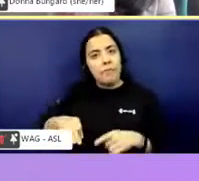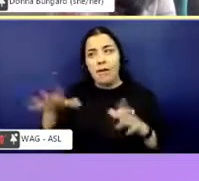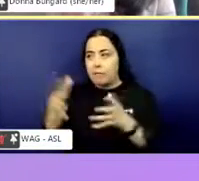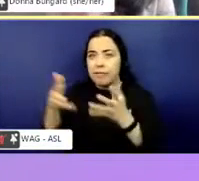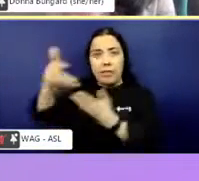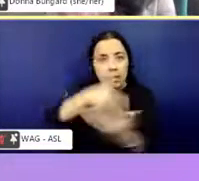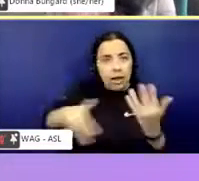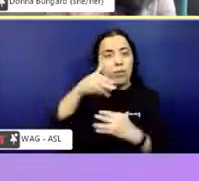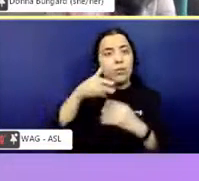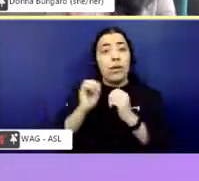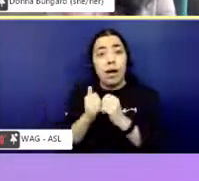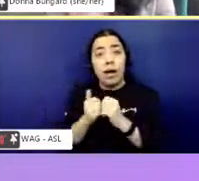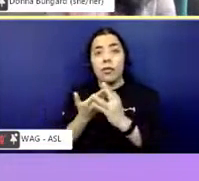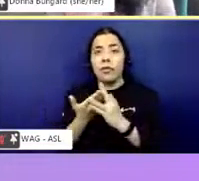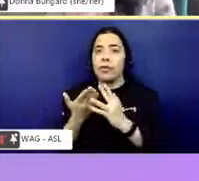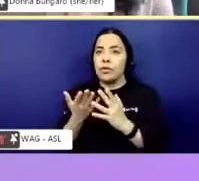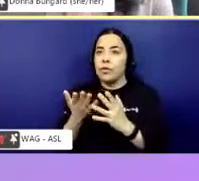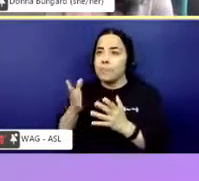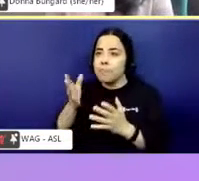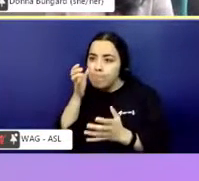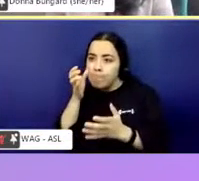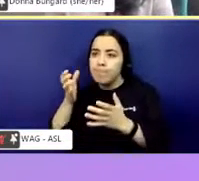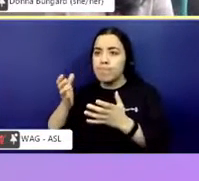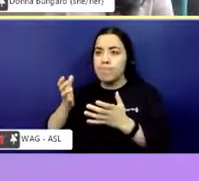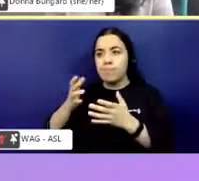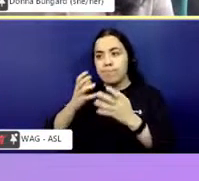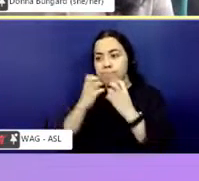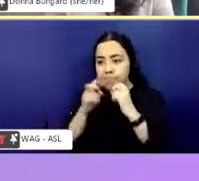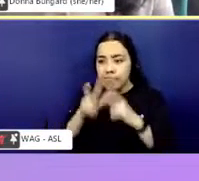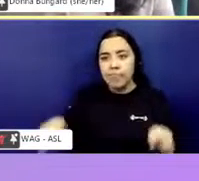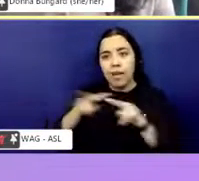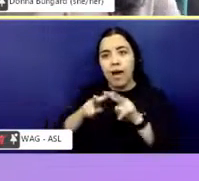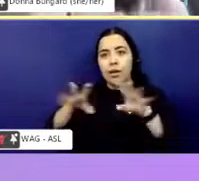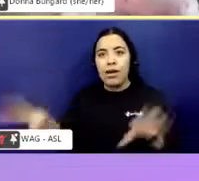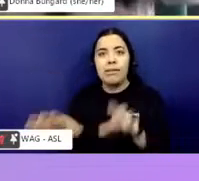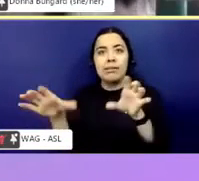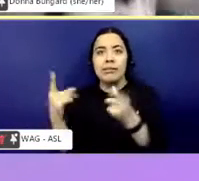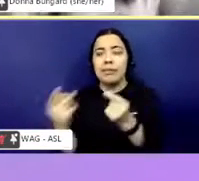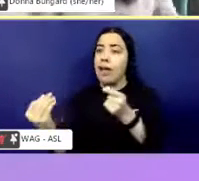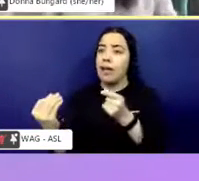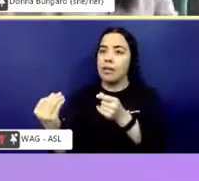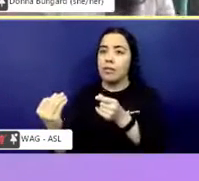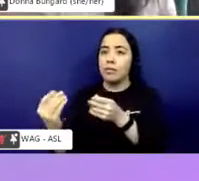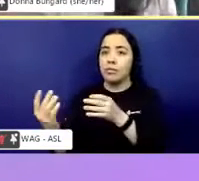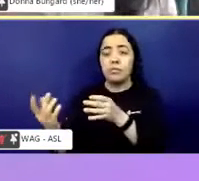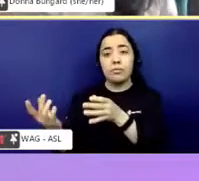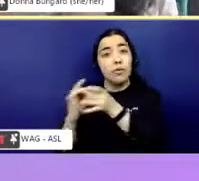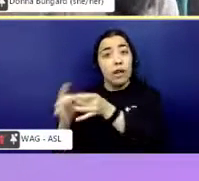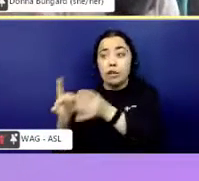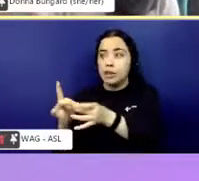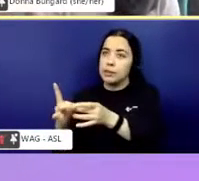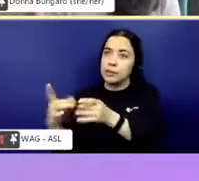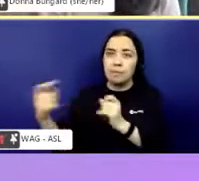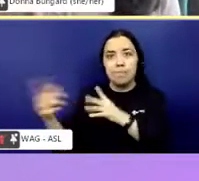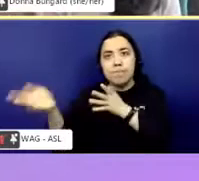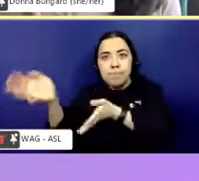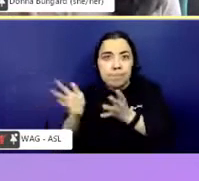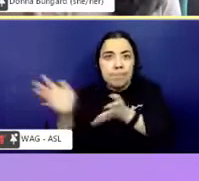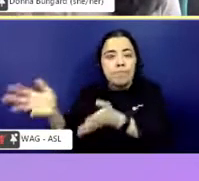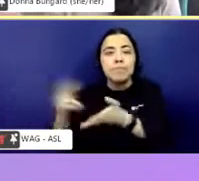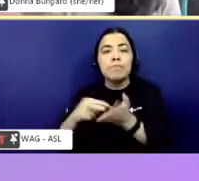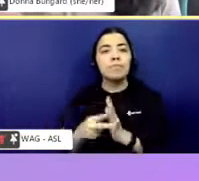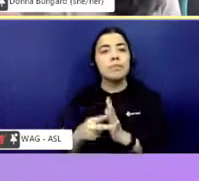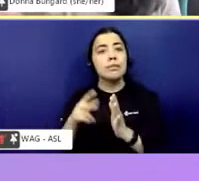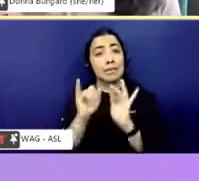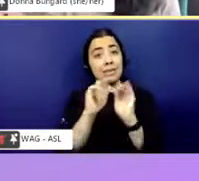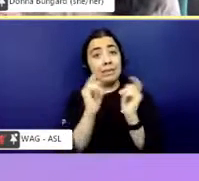ensue from investments in meaningful activities and relationships. So all of this part is what I'm saying is to build these